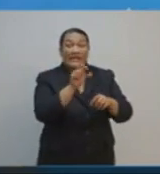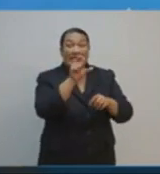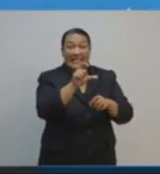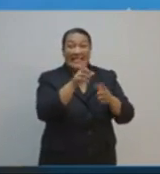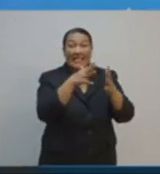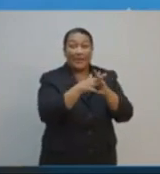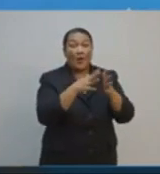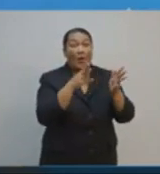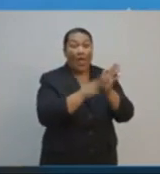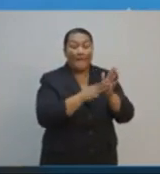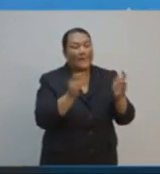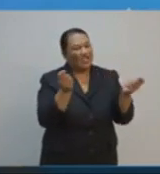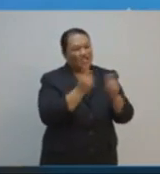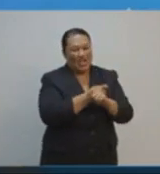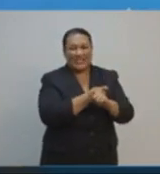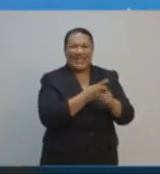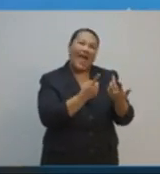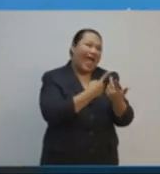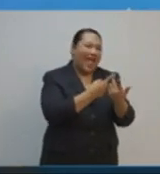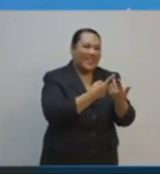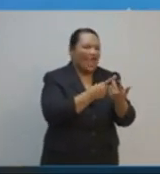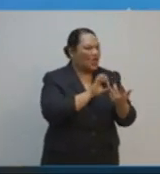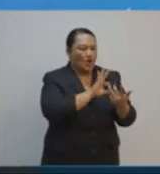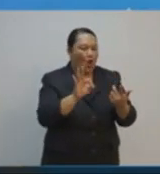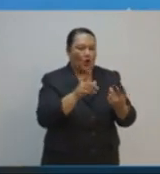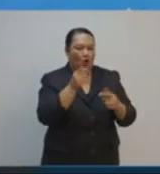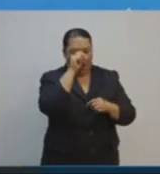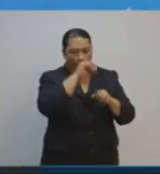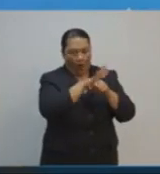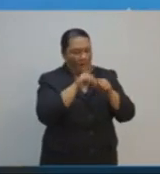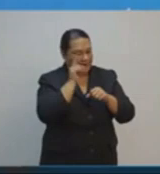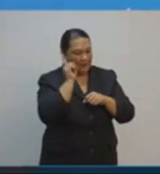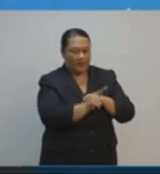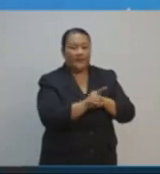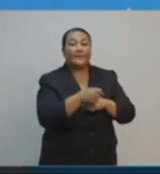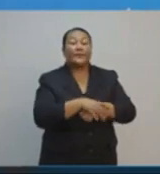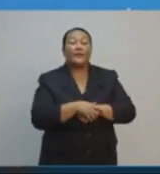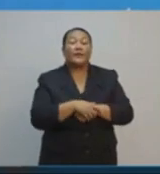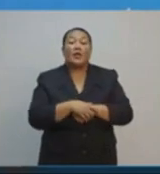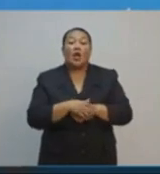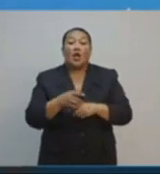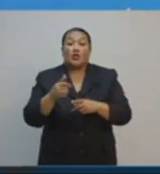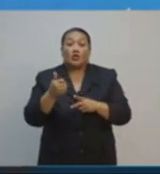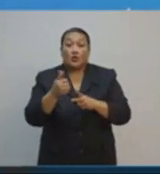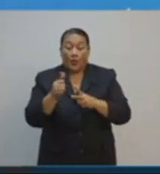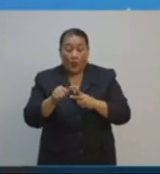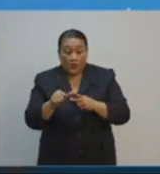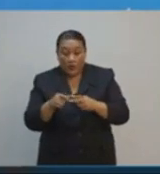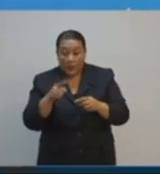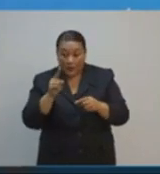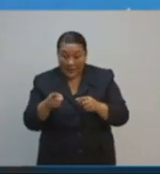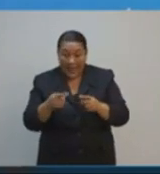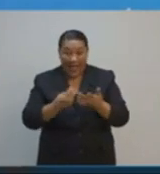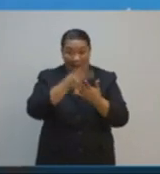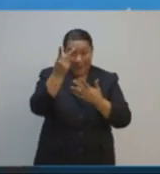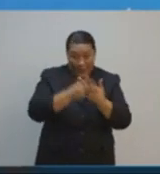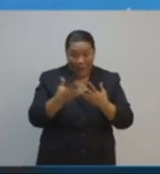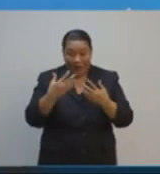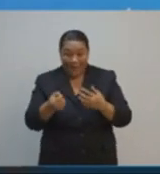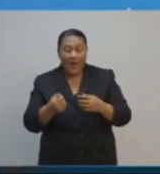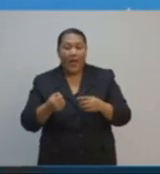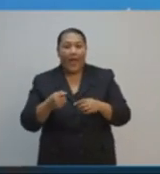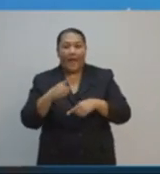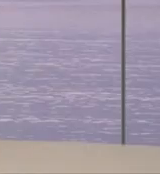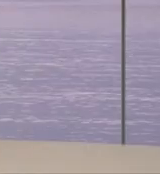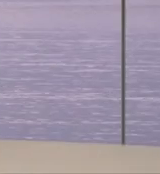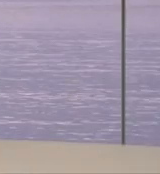more information and messages on the changes in terms of the health services delivery, as well as the